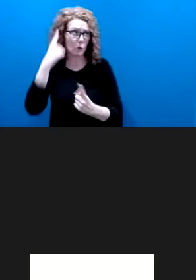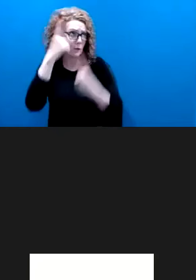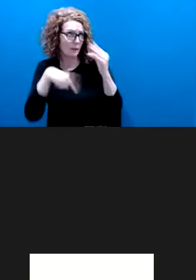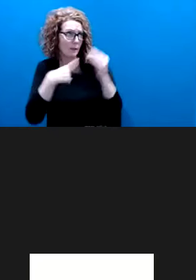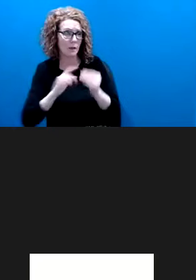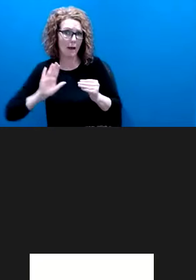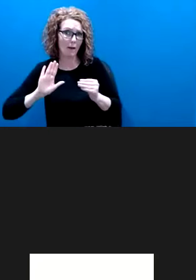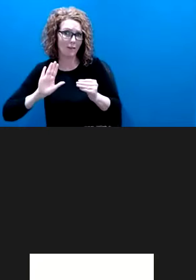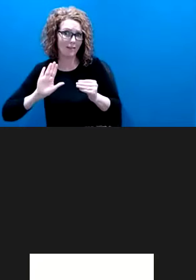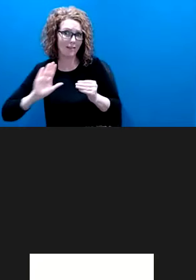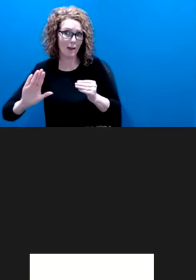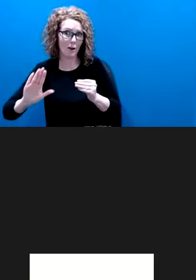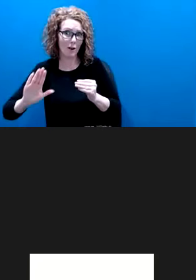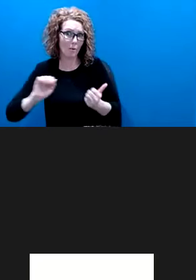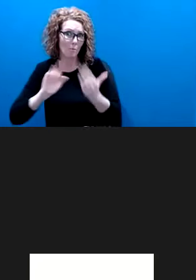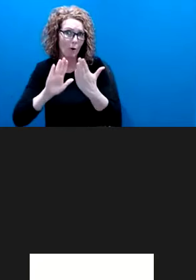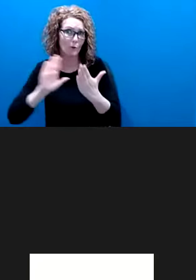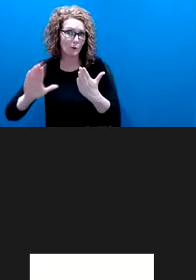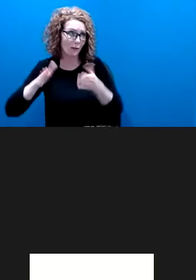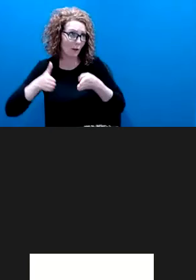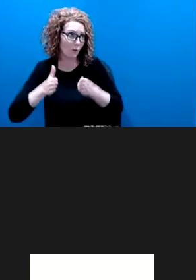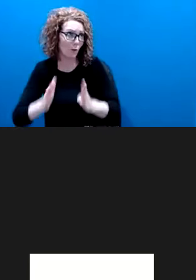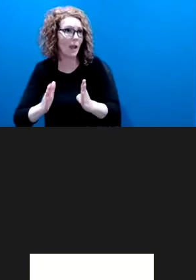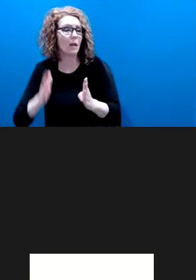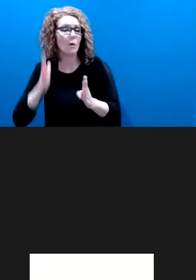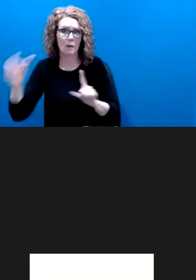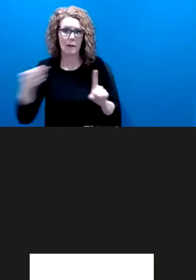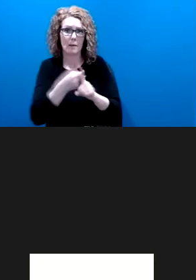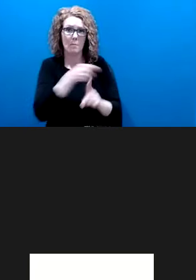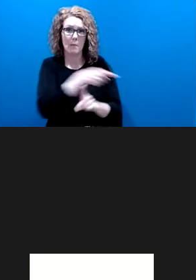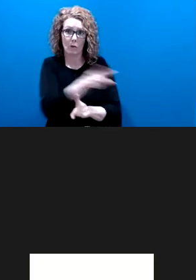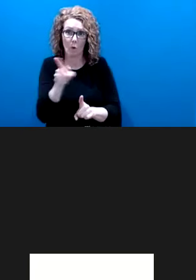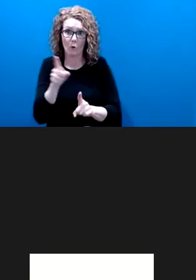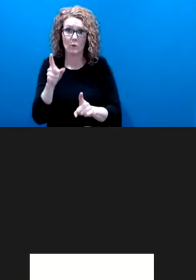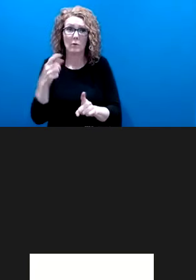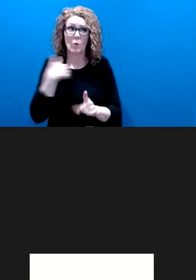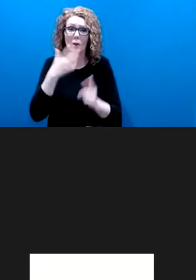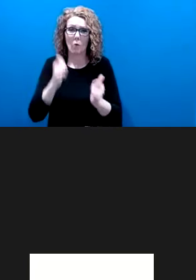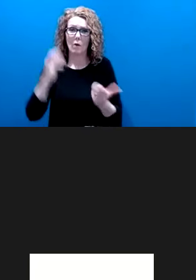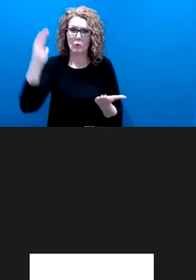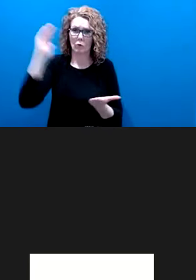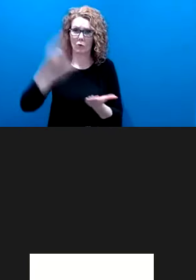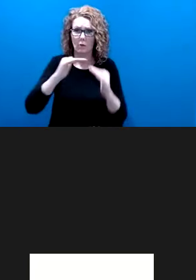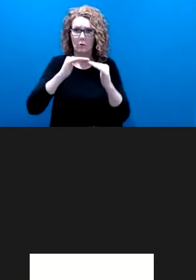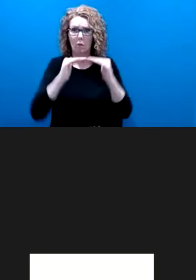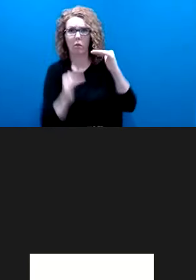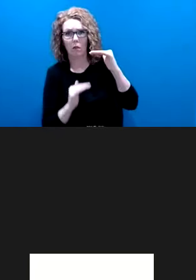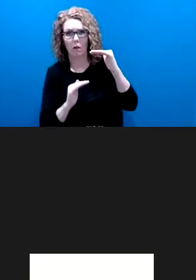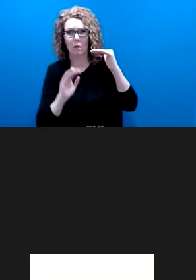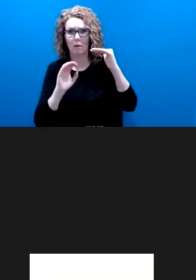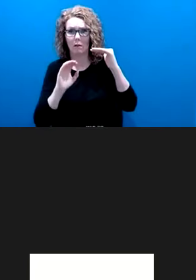work with others so that we can reduce inequities. Now, today we'll be working on the